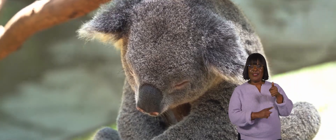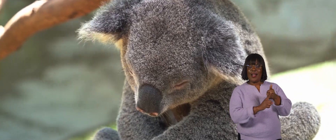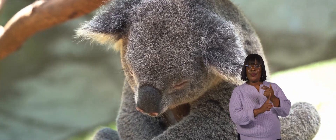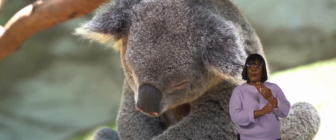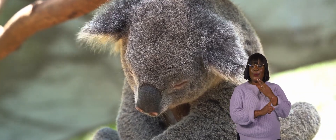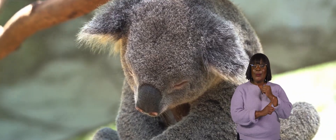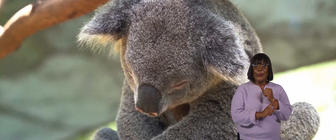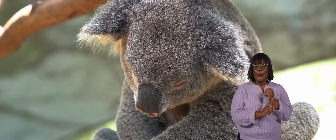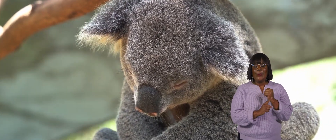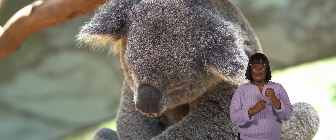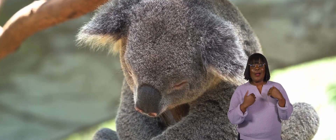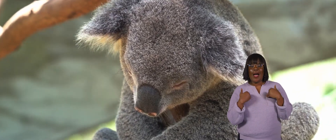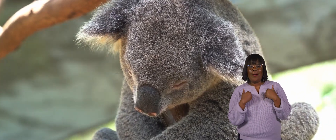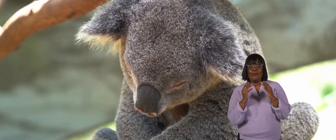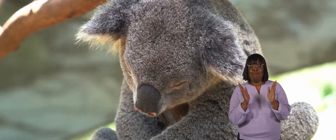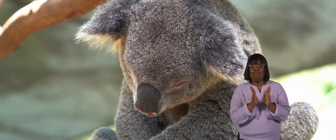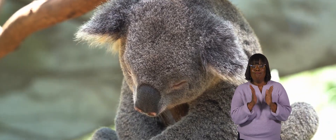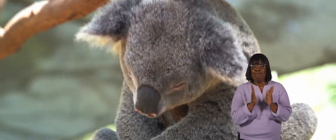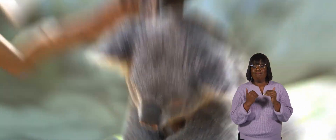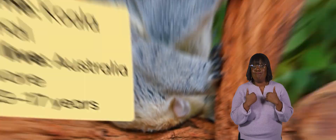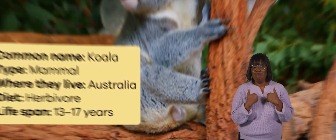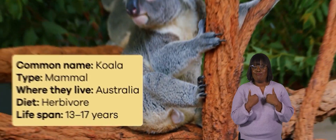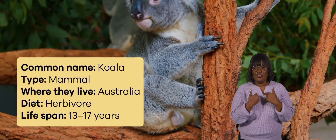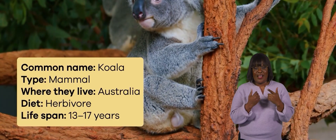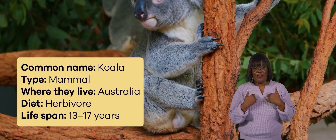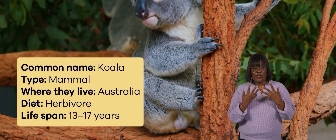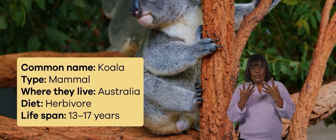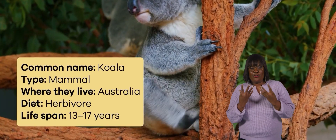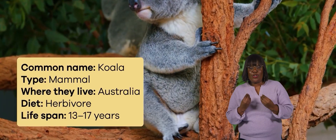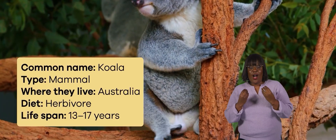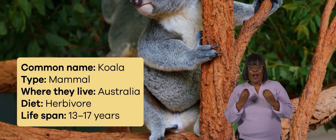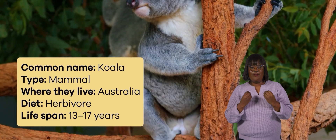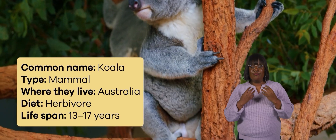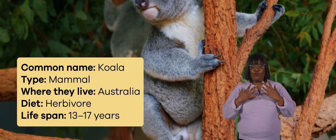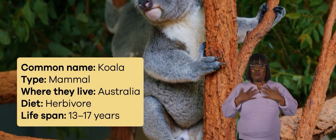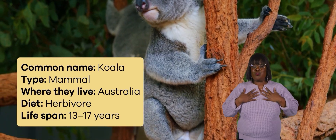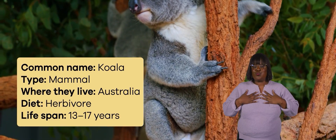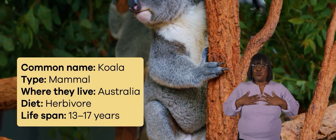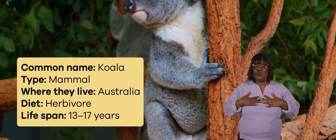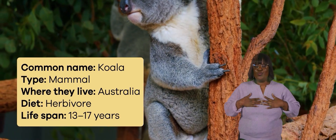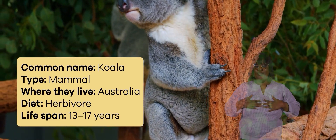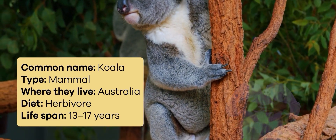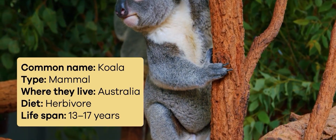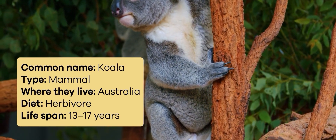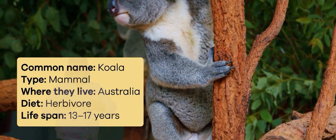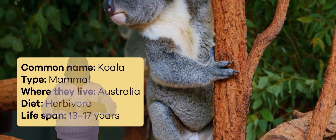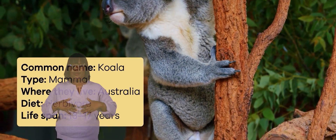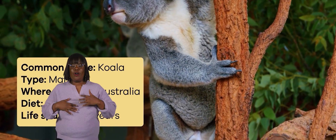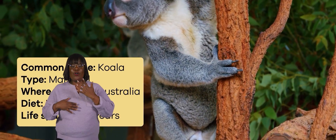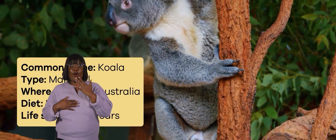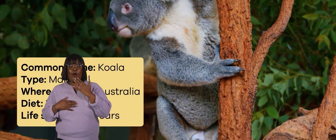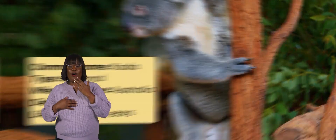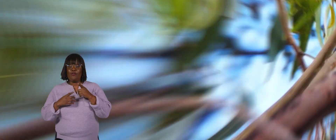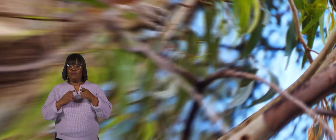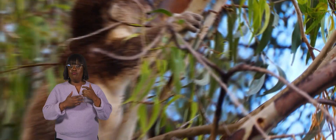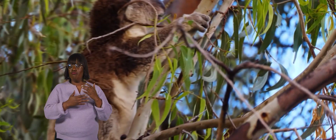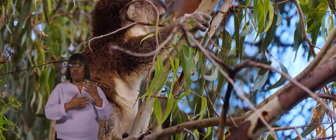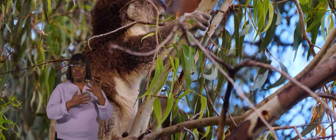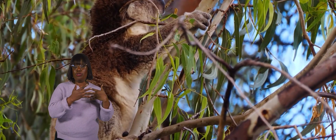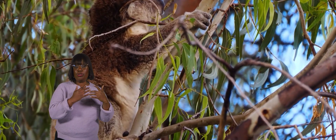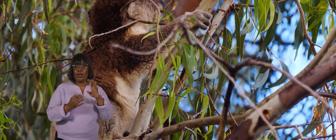Koalas are cute and cuddly little animals. They have soft, fluffy fern colors that range from gray to brown,